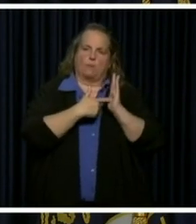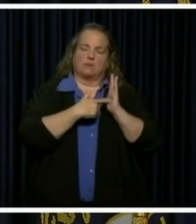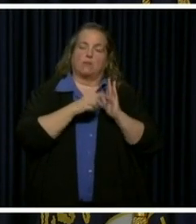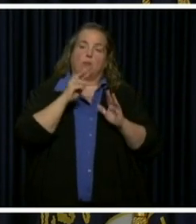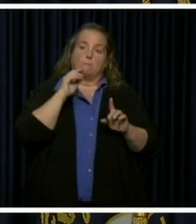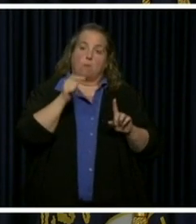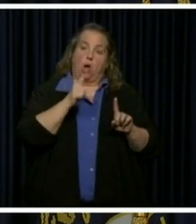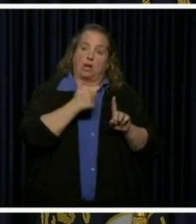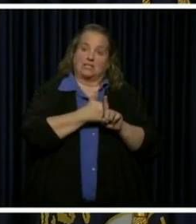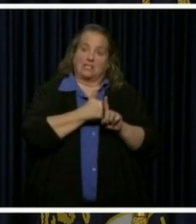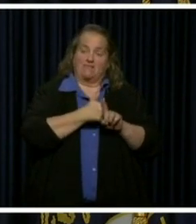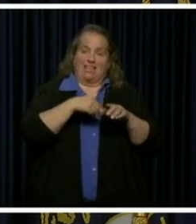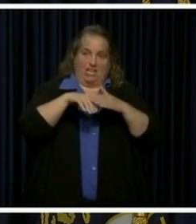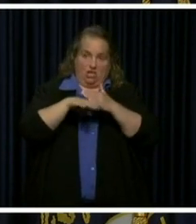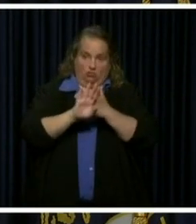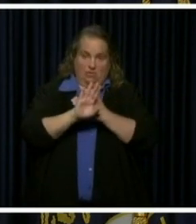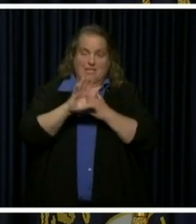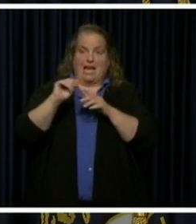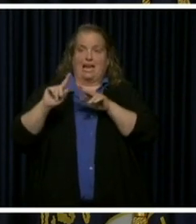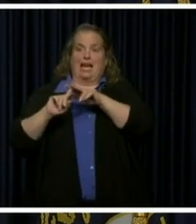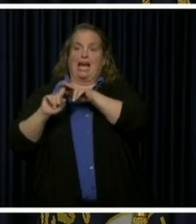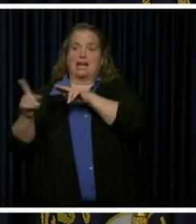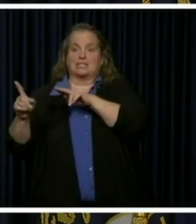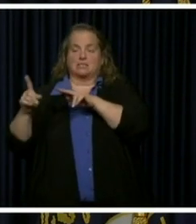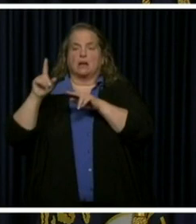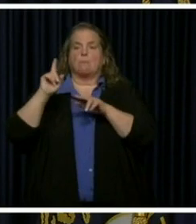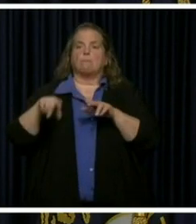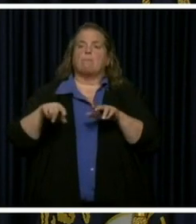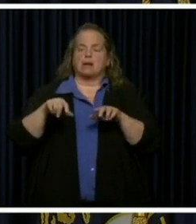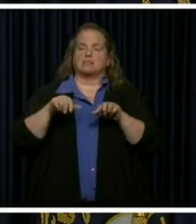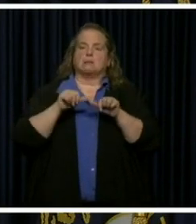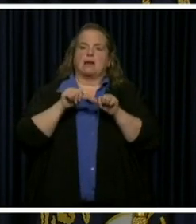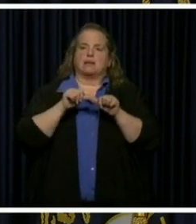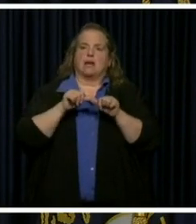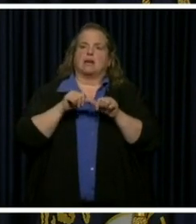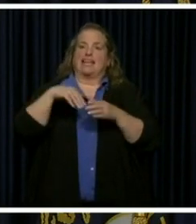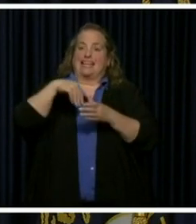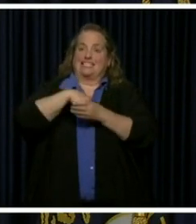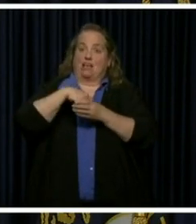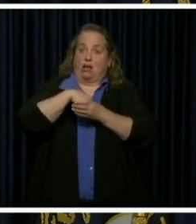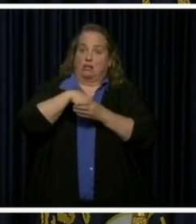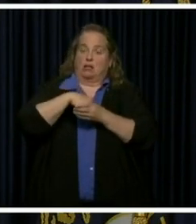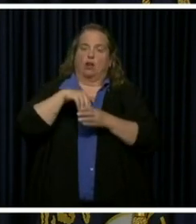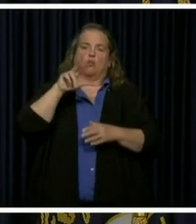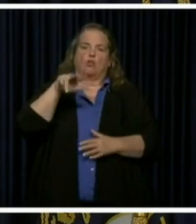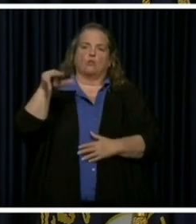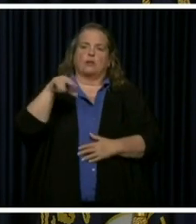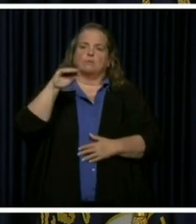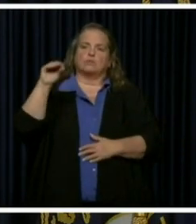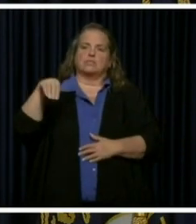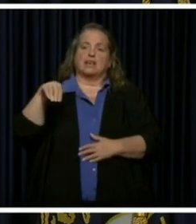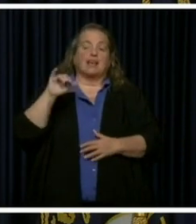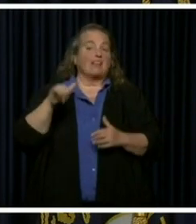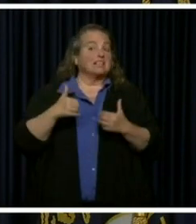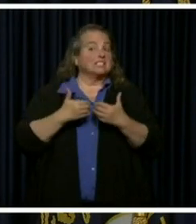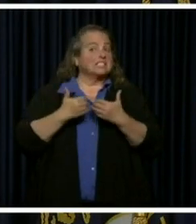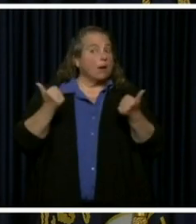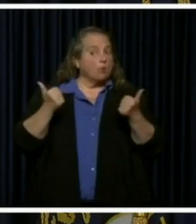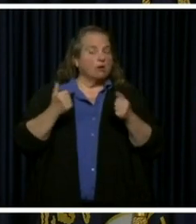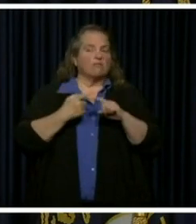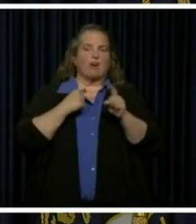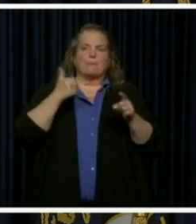itself, entrances and exits, have to maintain the occupancy of 33%, and that is separate from in any